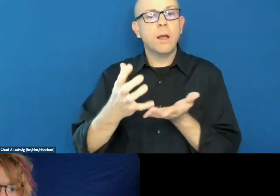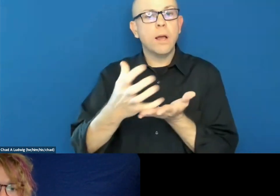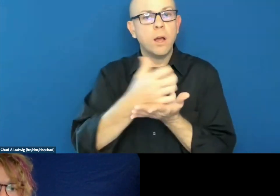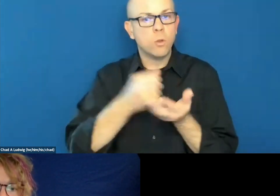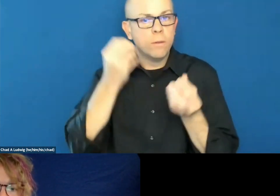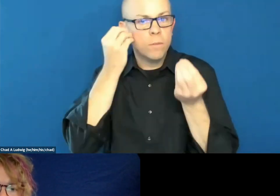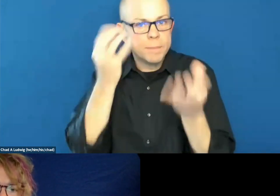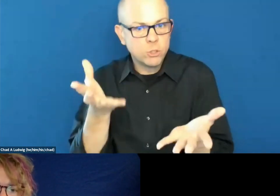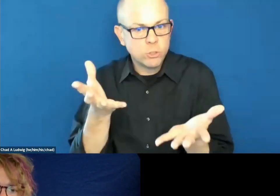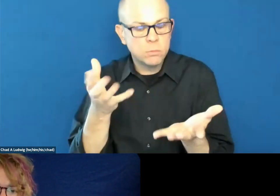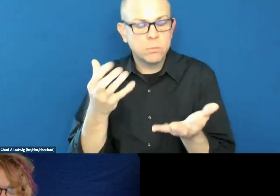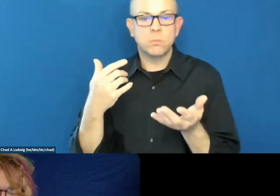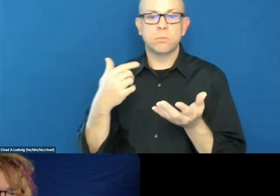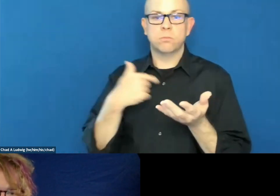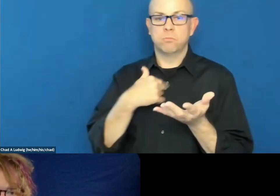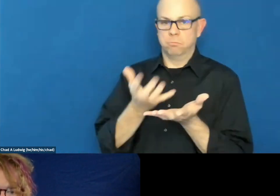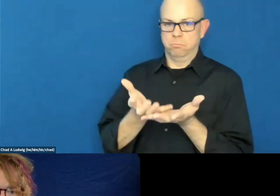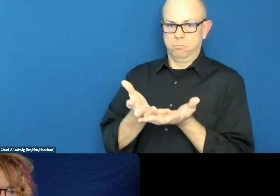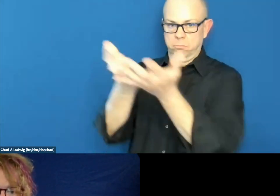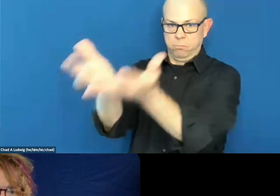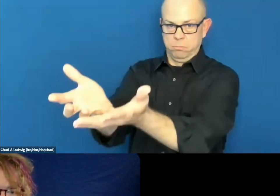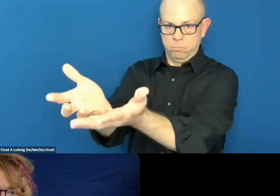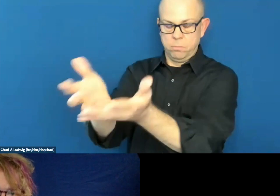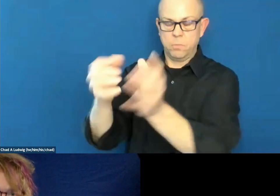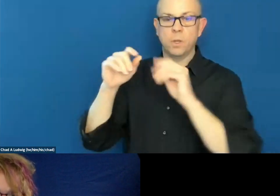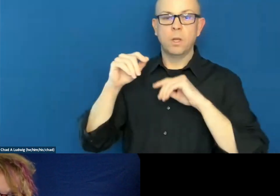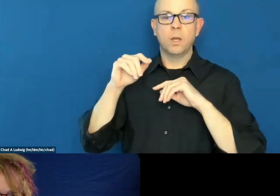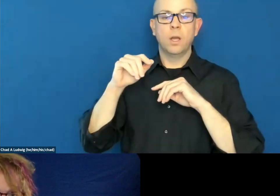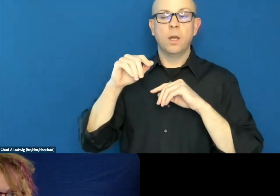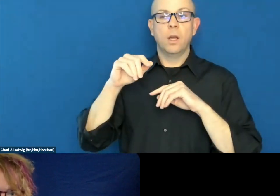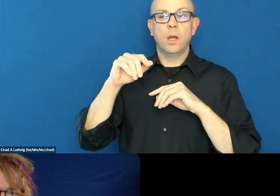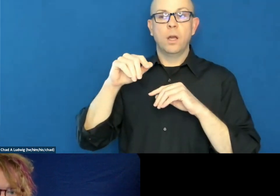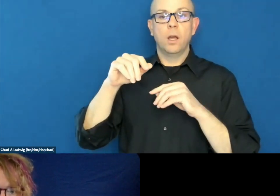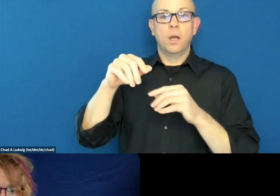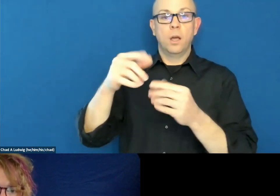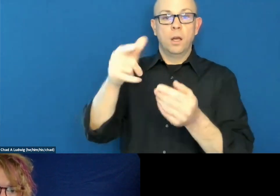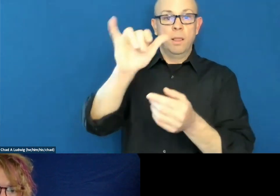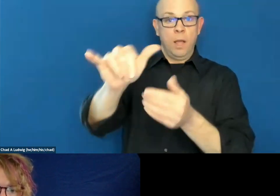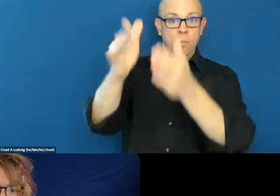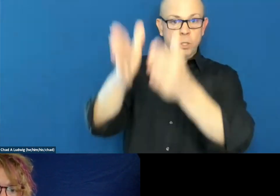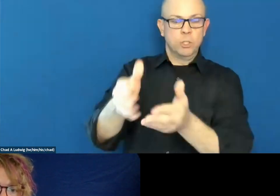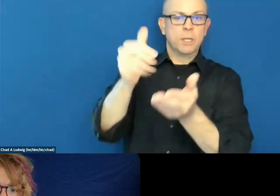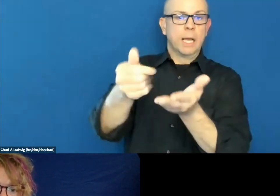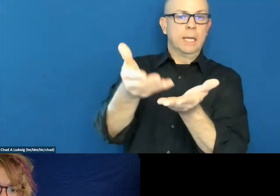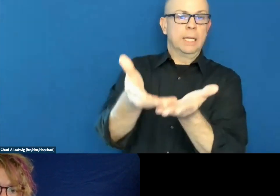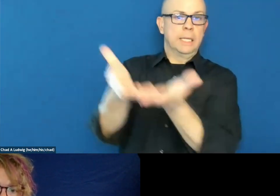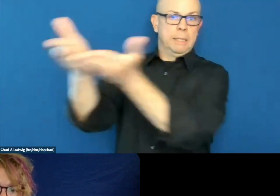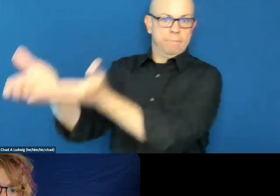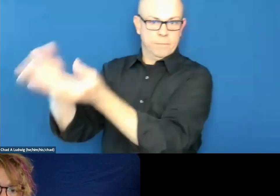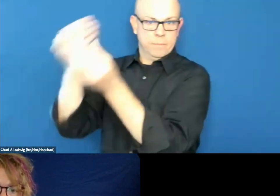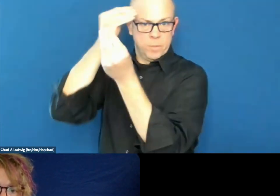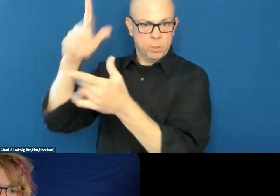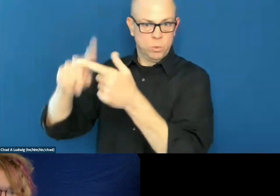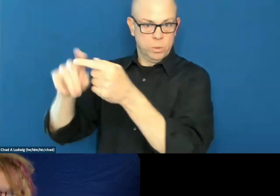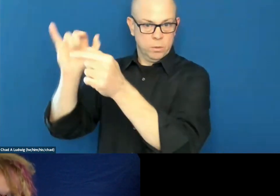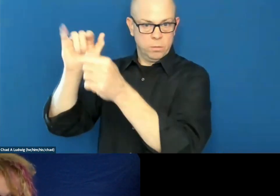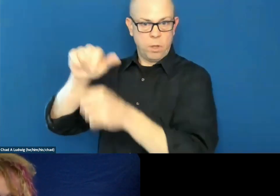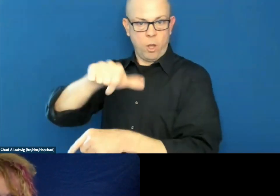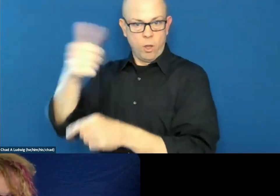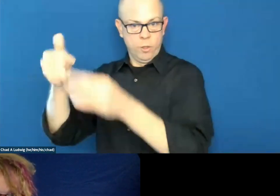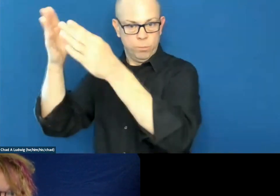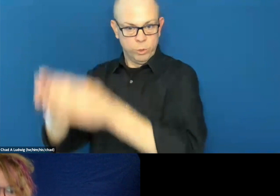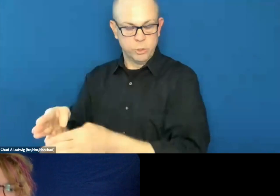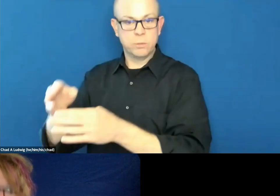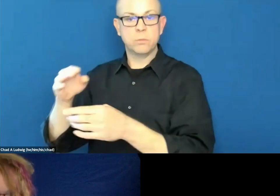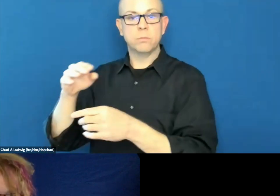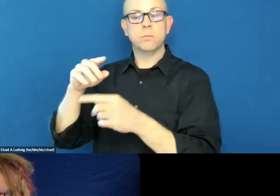We welcome anyone to contact us to gather information, and we'd be happy to provide that to whomever. And then that person, if